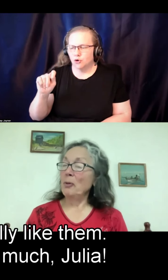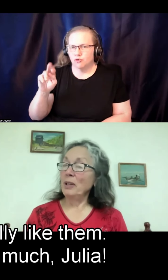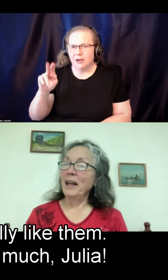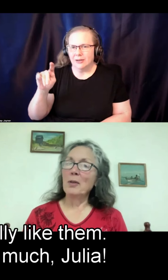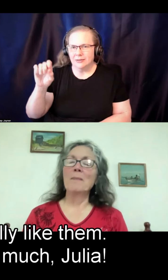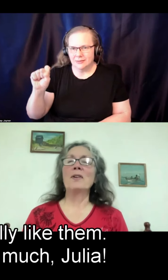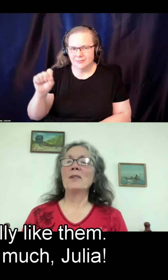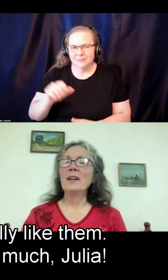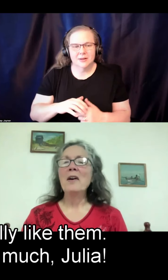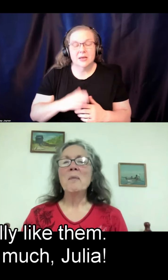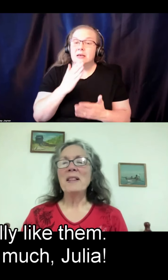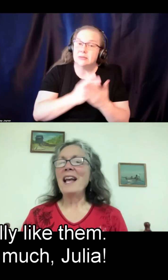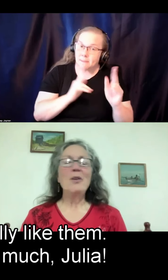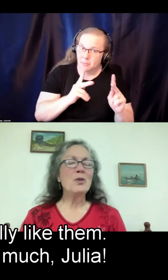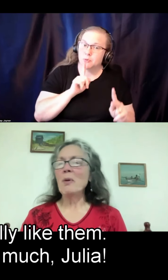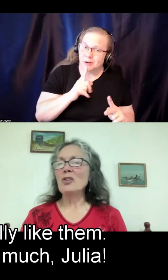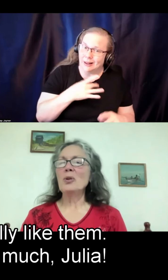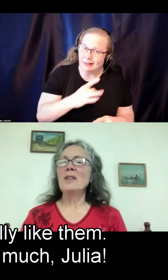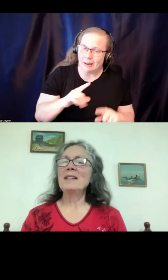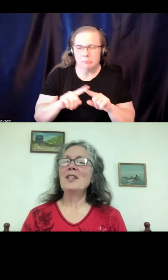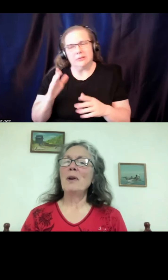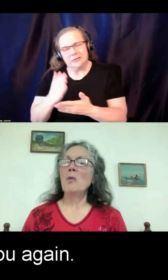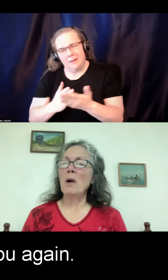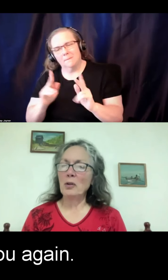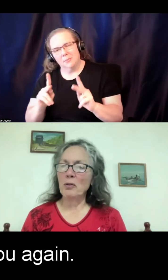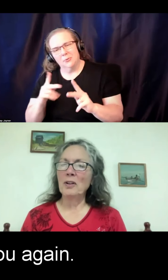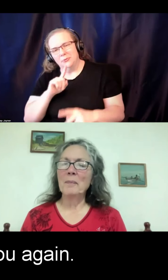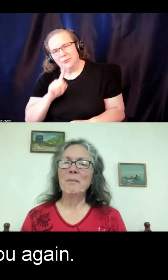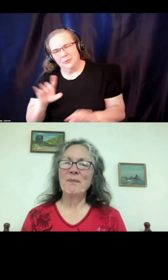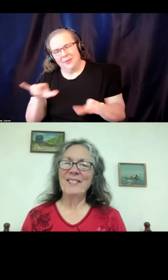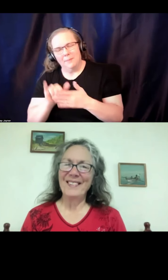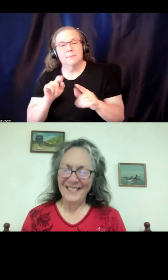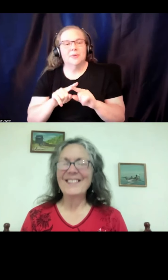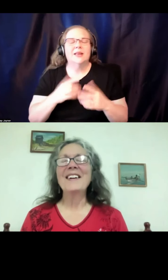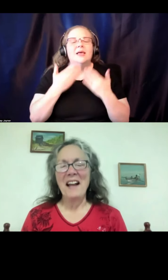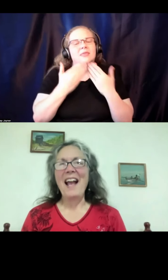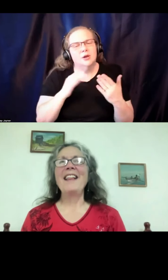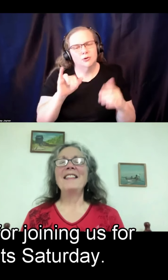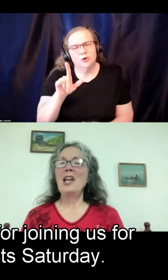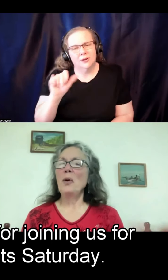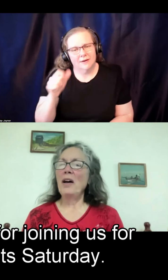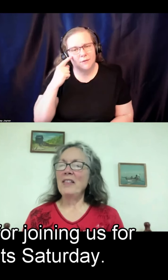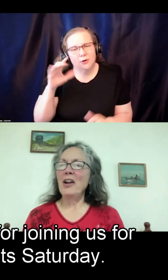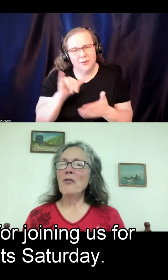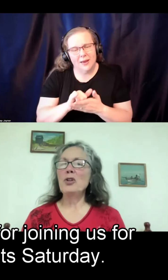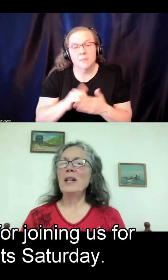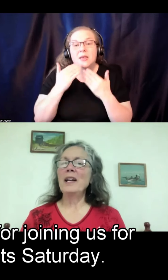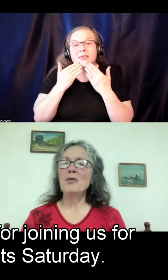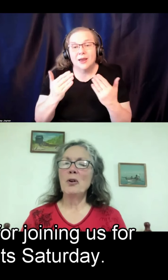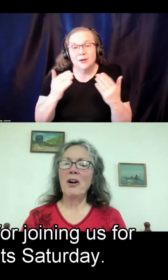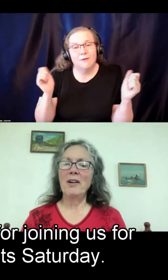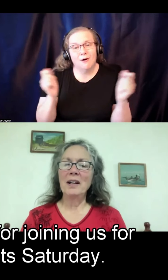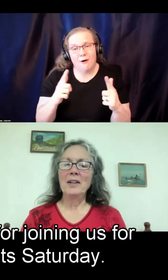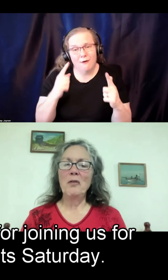Some people really like them. So, but thank you so much, Julia. This Yeah. has been Well, thank you again. Thank you all out there for joining